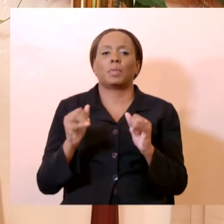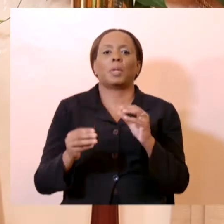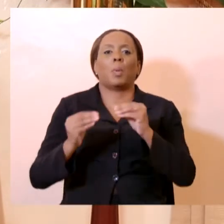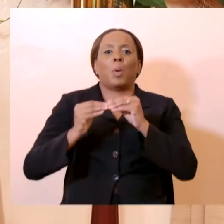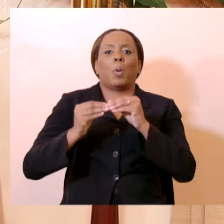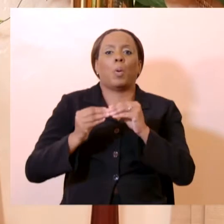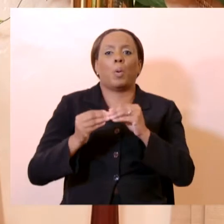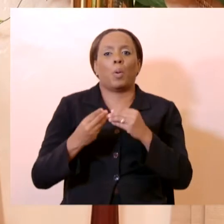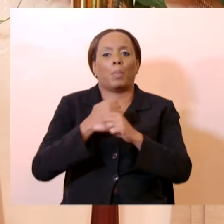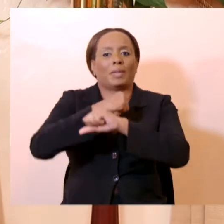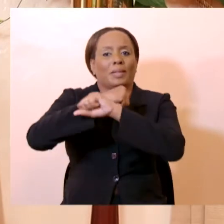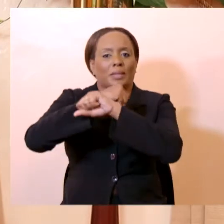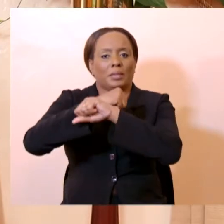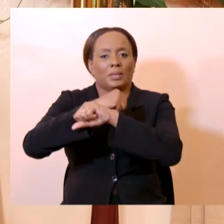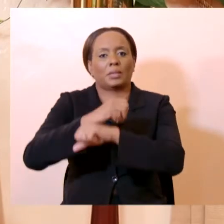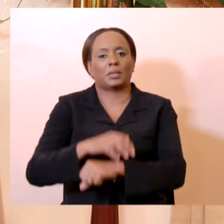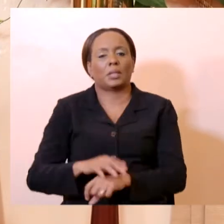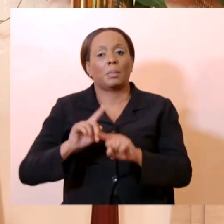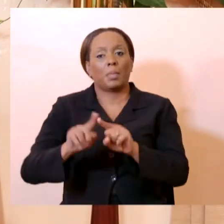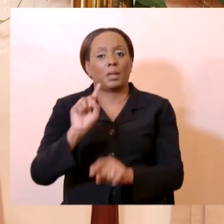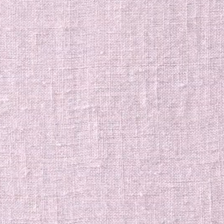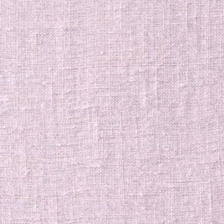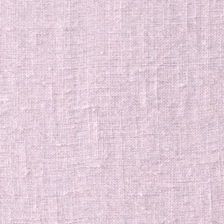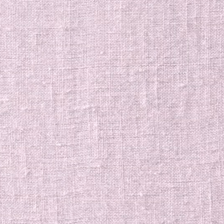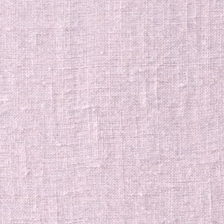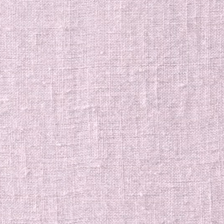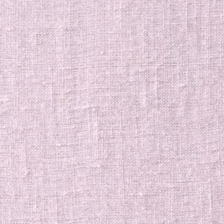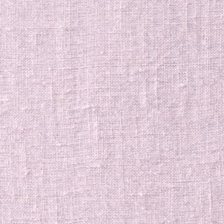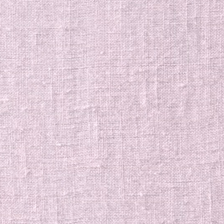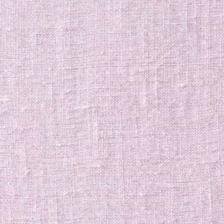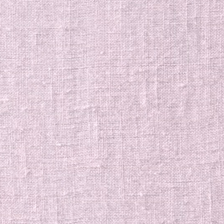you receive the first dose.